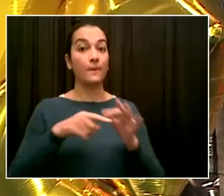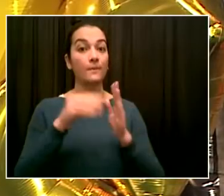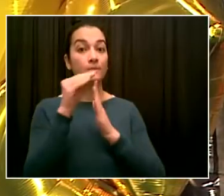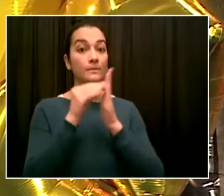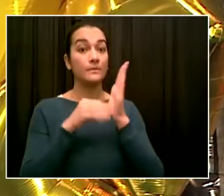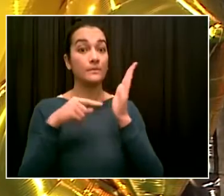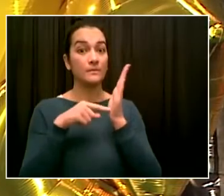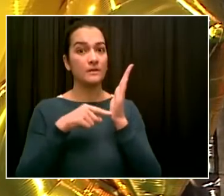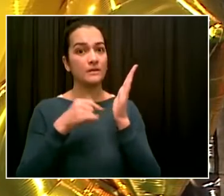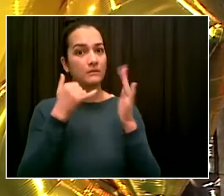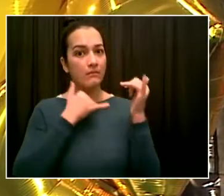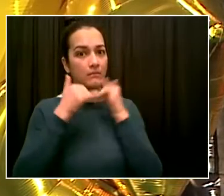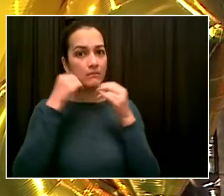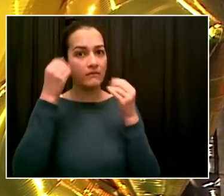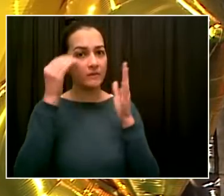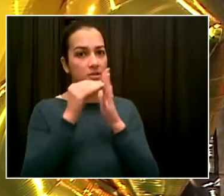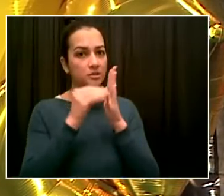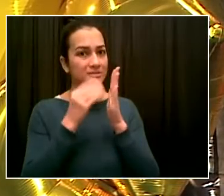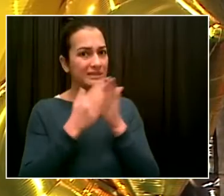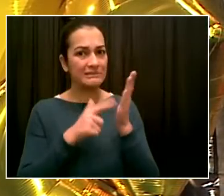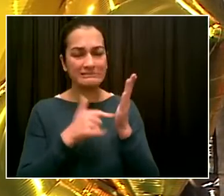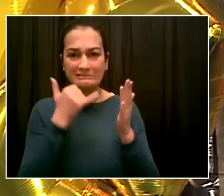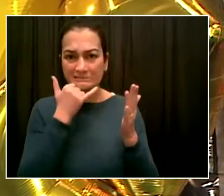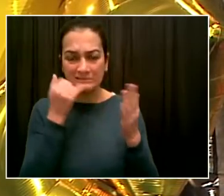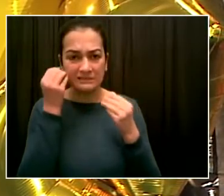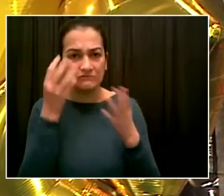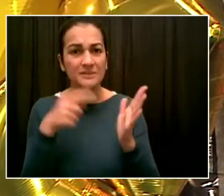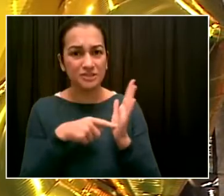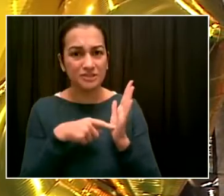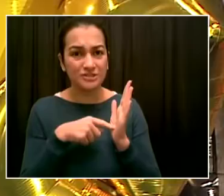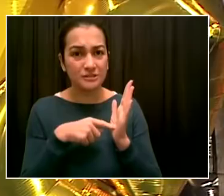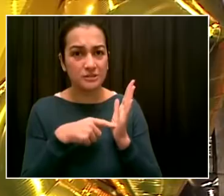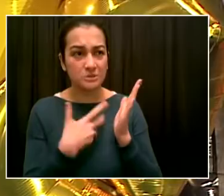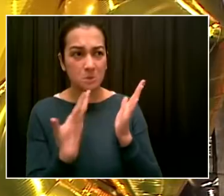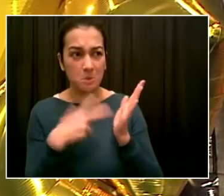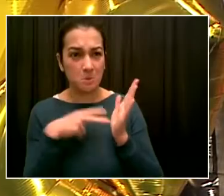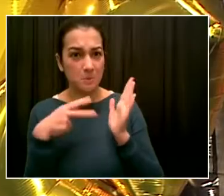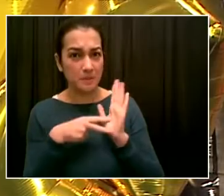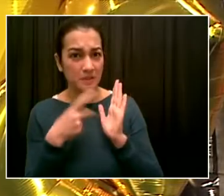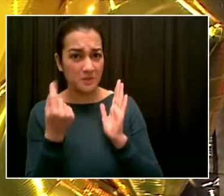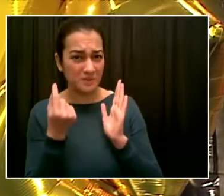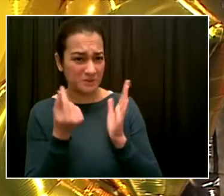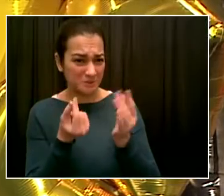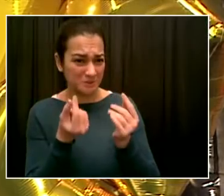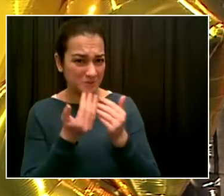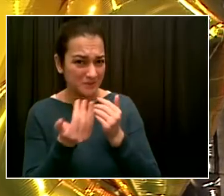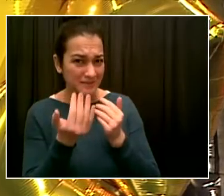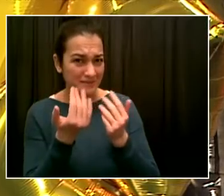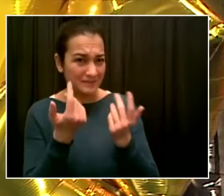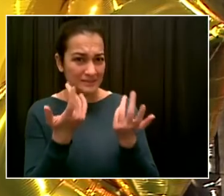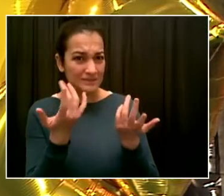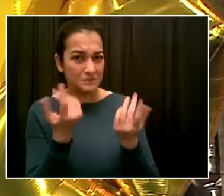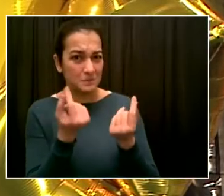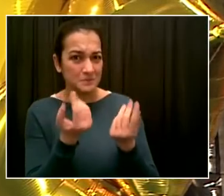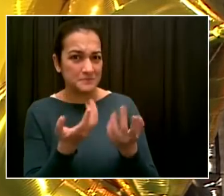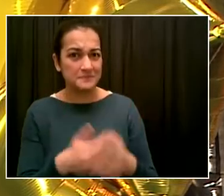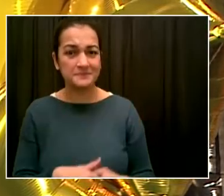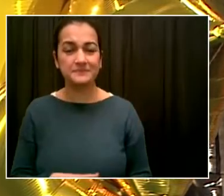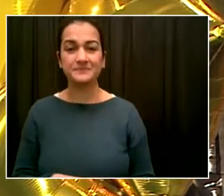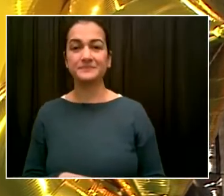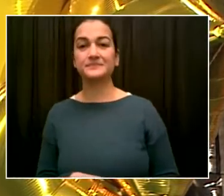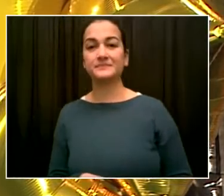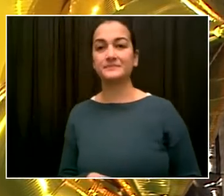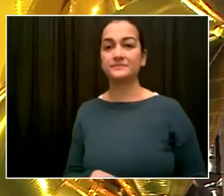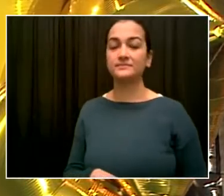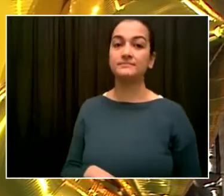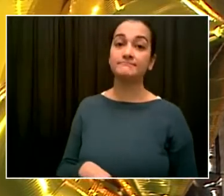And if so, how should that be addressed? Well, look, I know him a while, and I have a lot of respect for the Lieutenant Governor. I